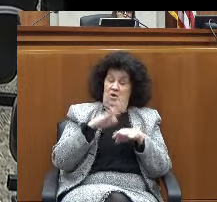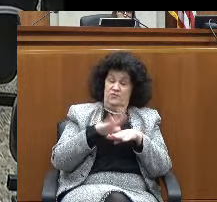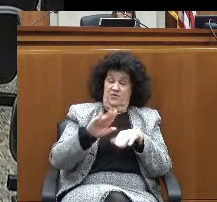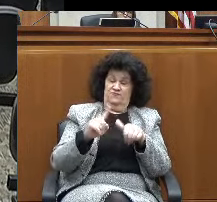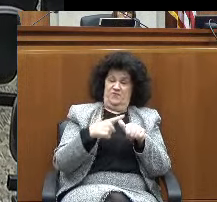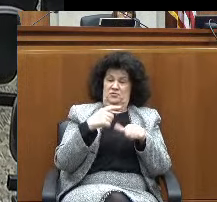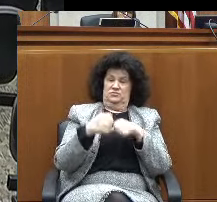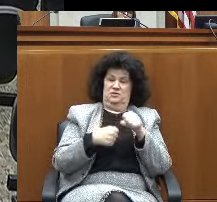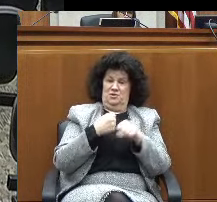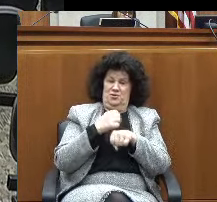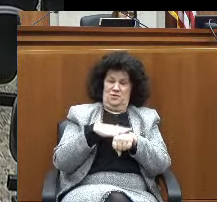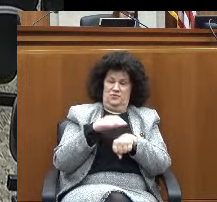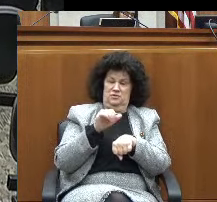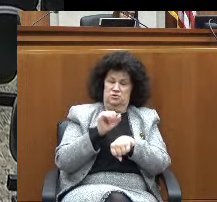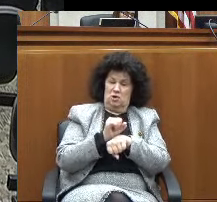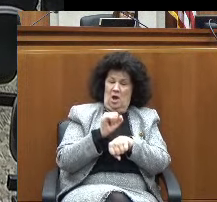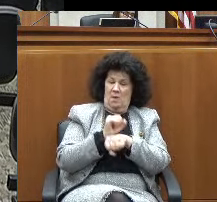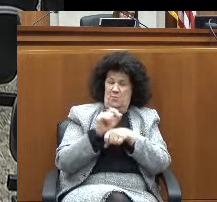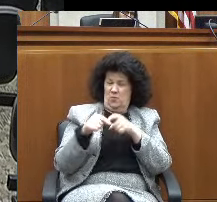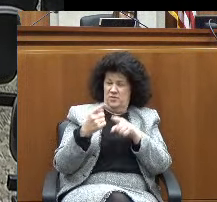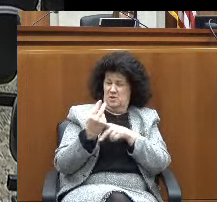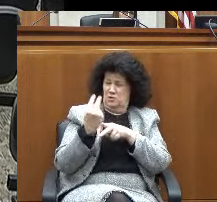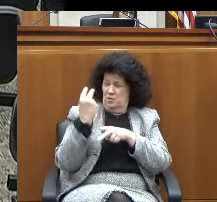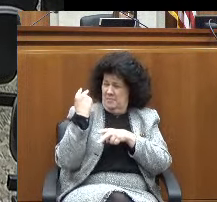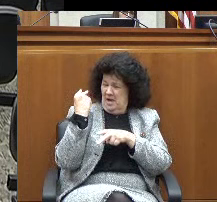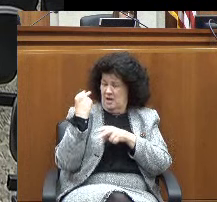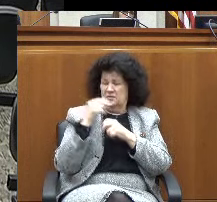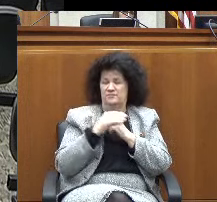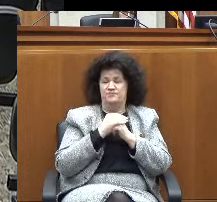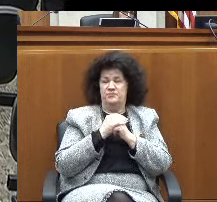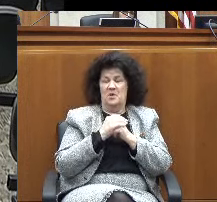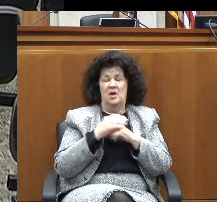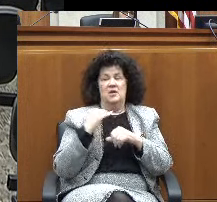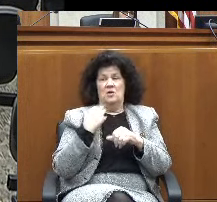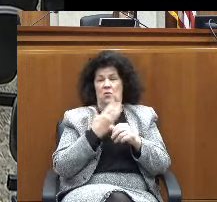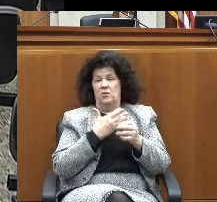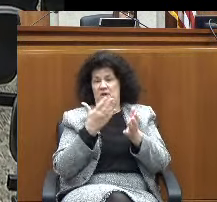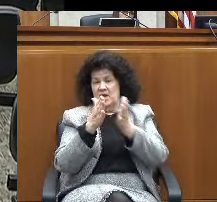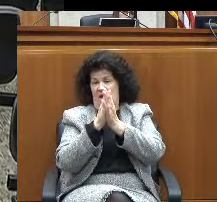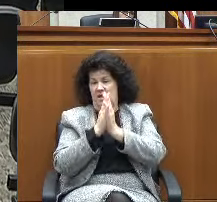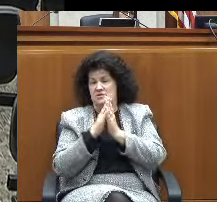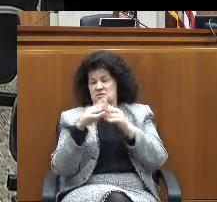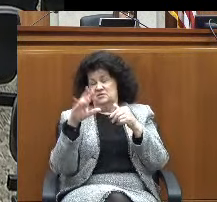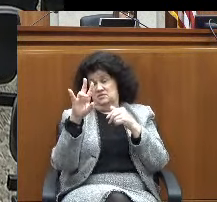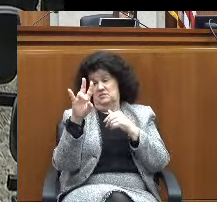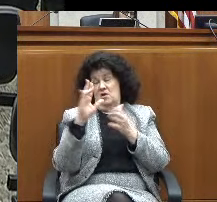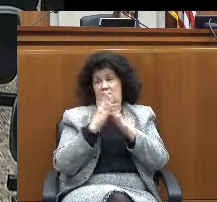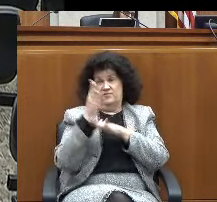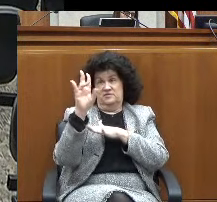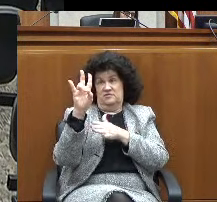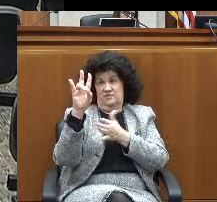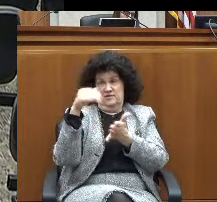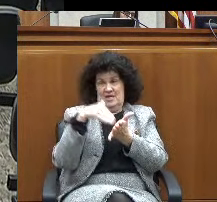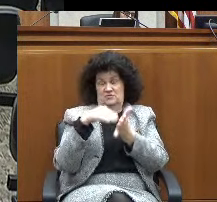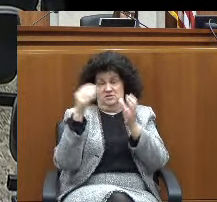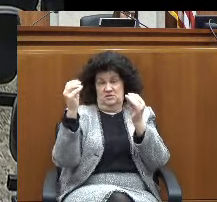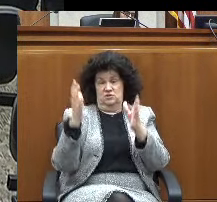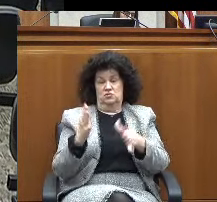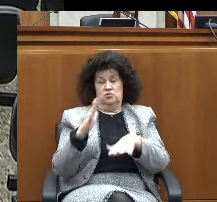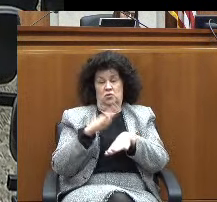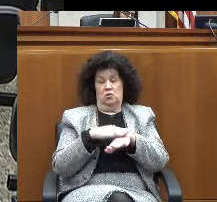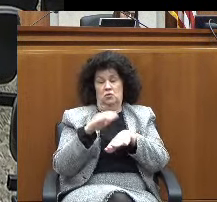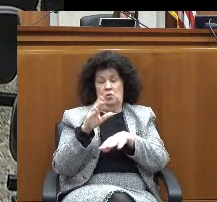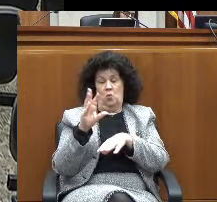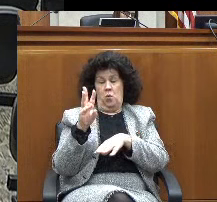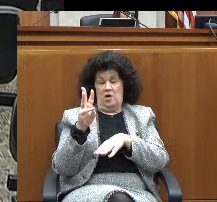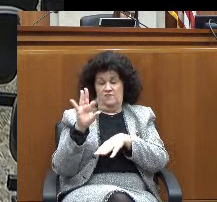decisions. We also conducted that survey, again, to hear voices from over 7,000 educators on just the